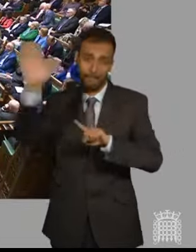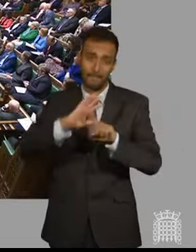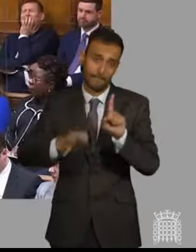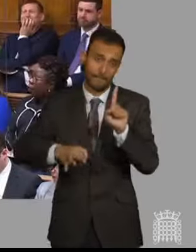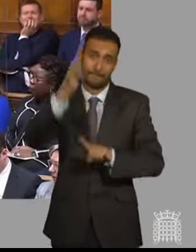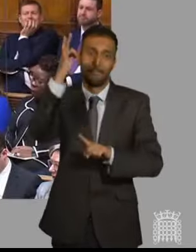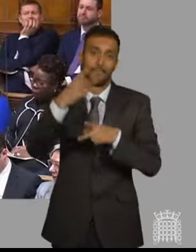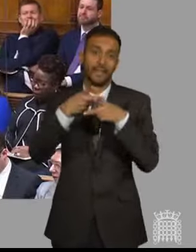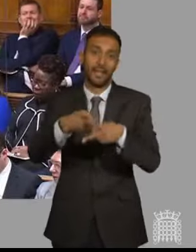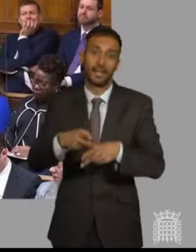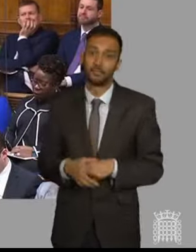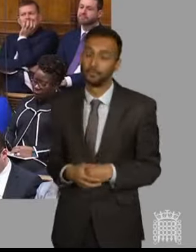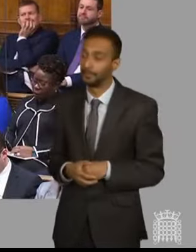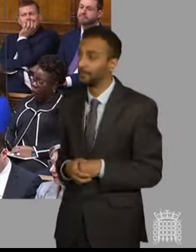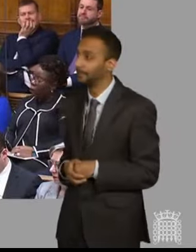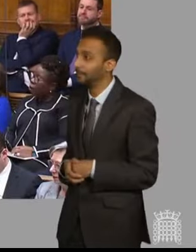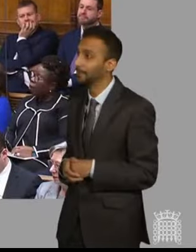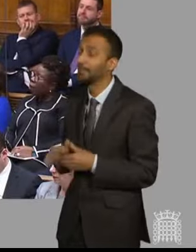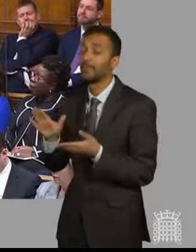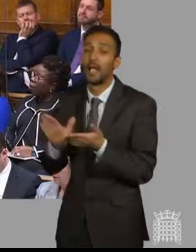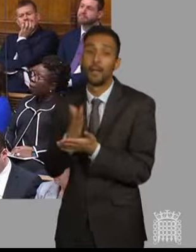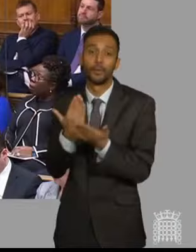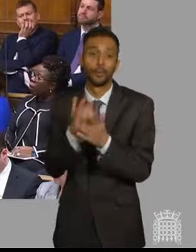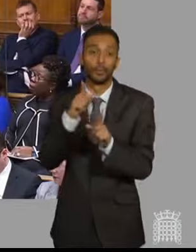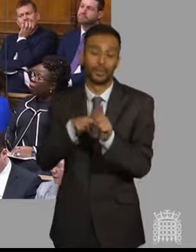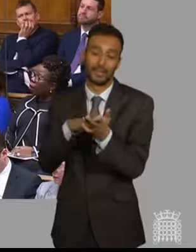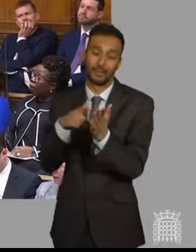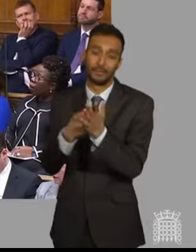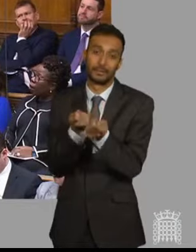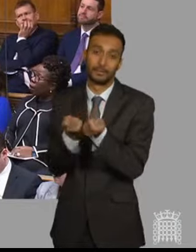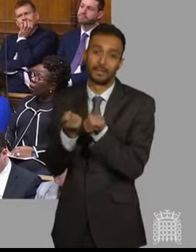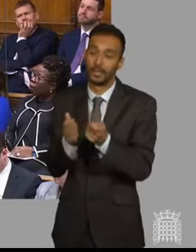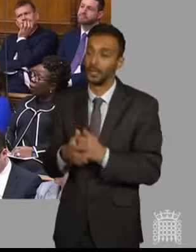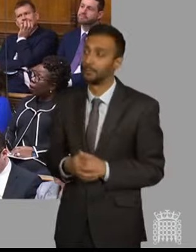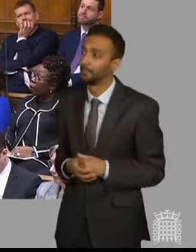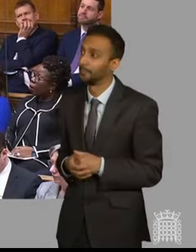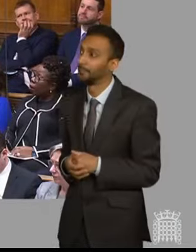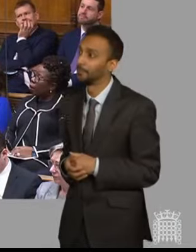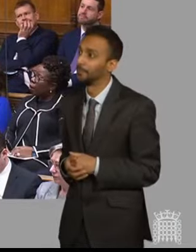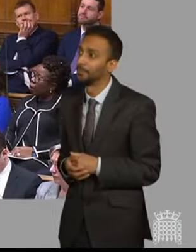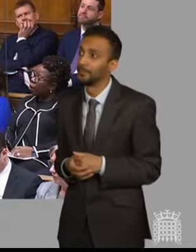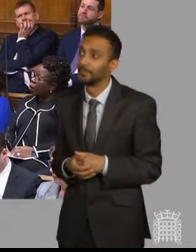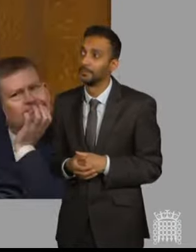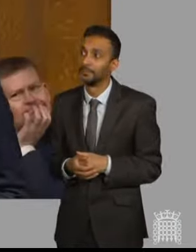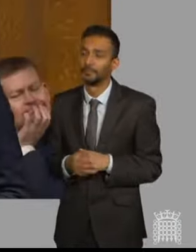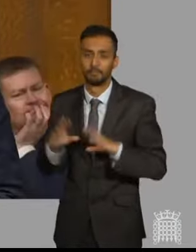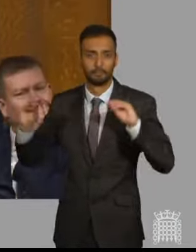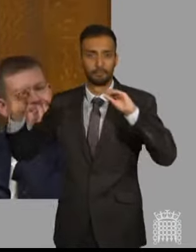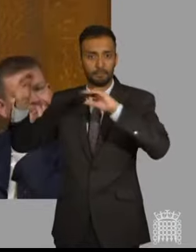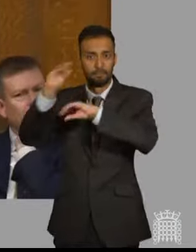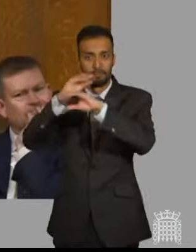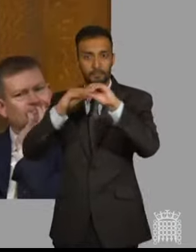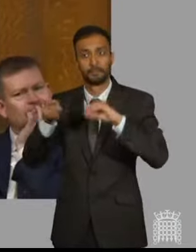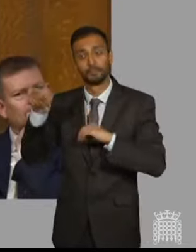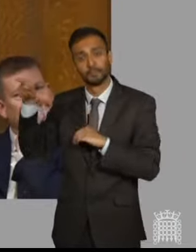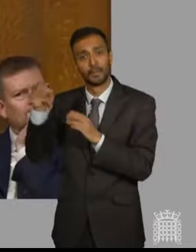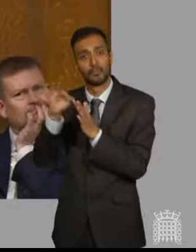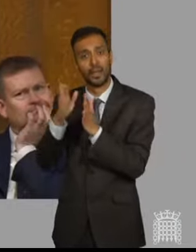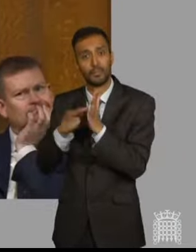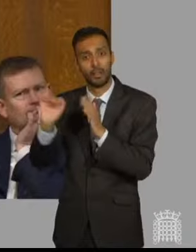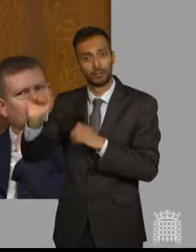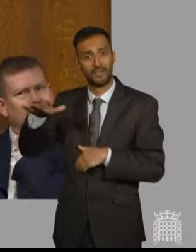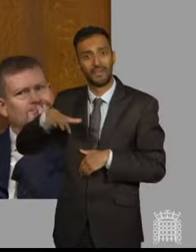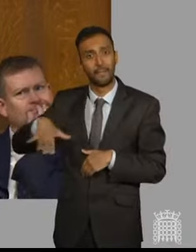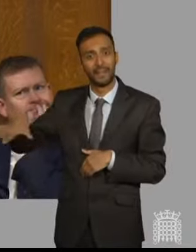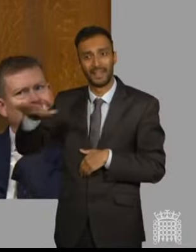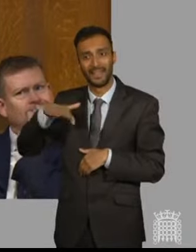Reports suggest that the Prime Minister's family investment company, Catamaran Ventures, is being wound up,